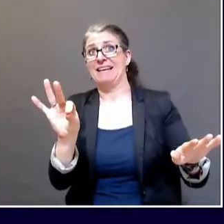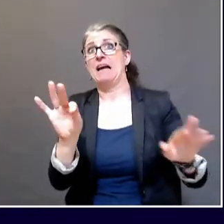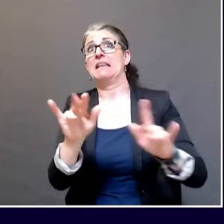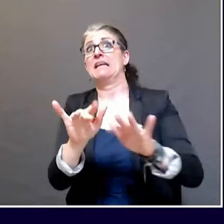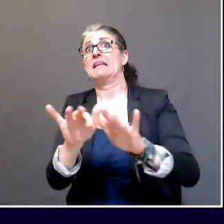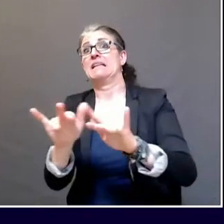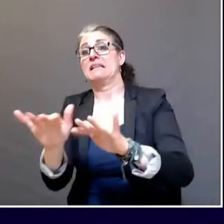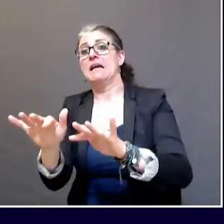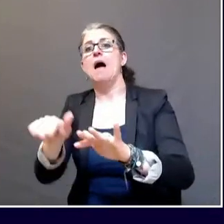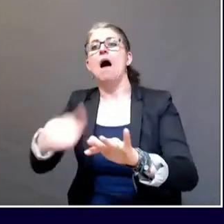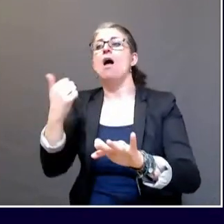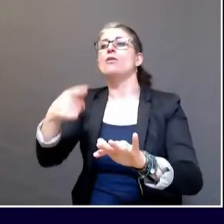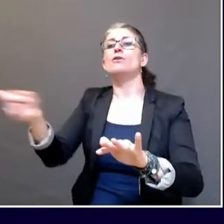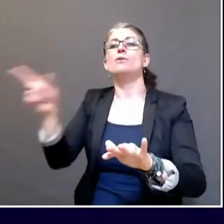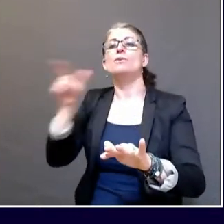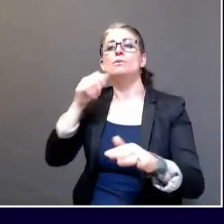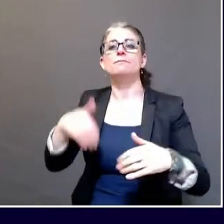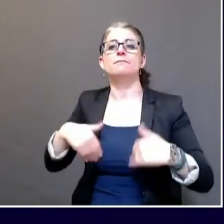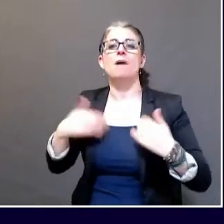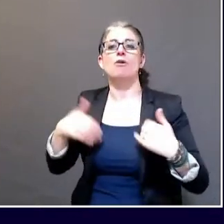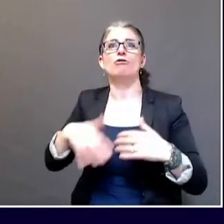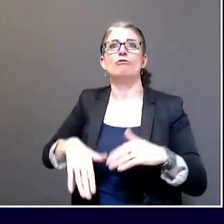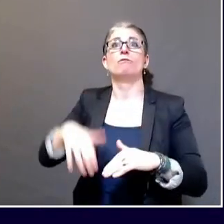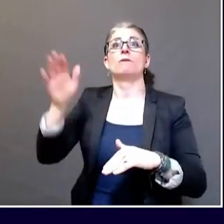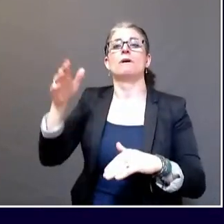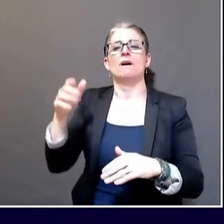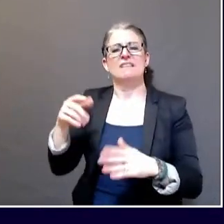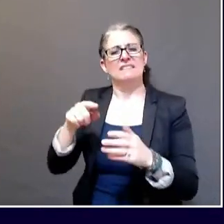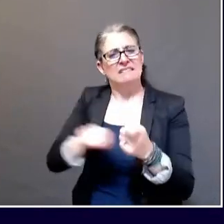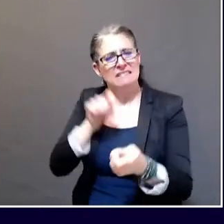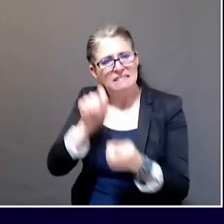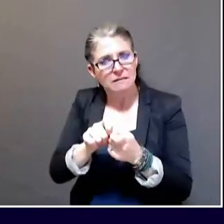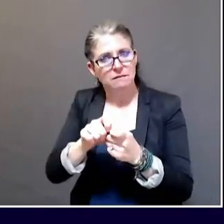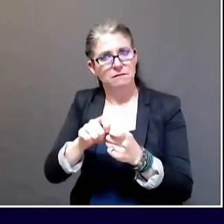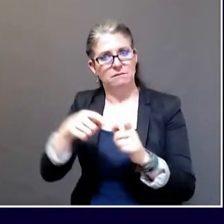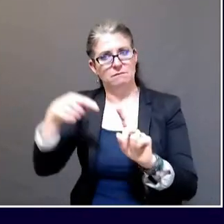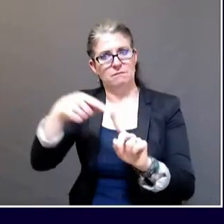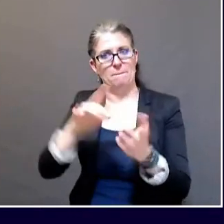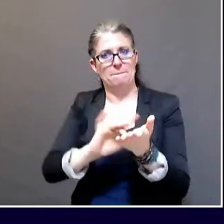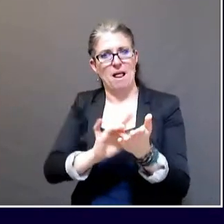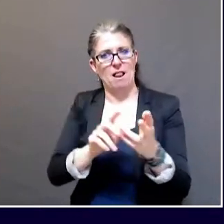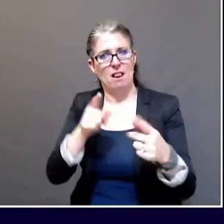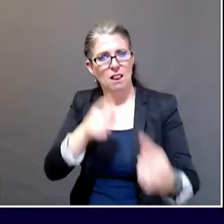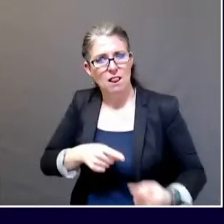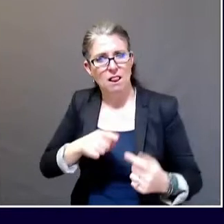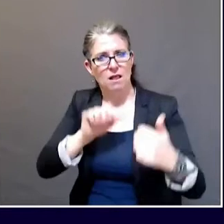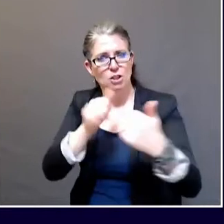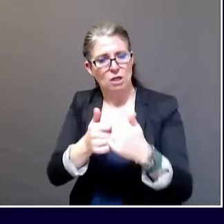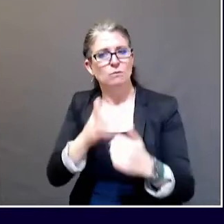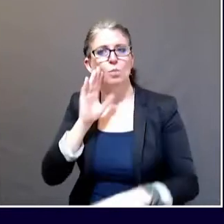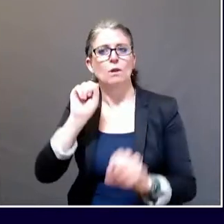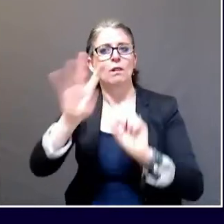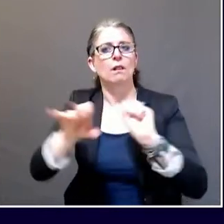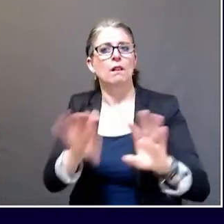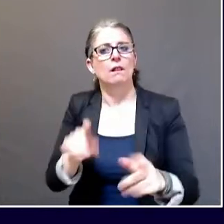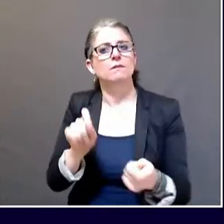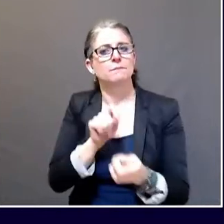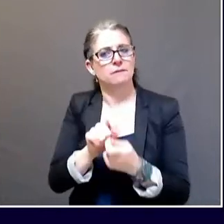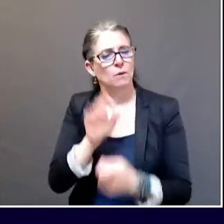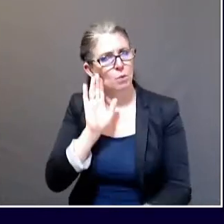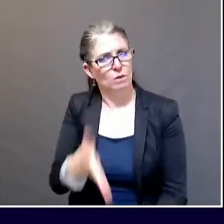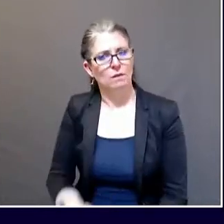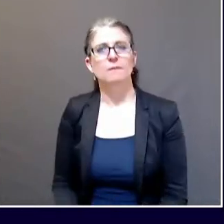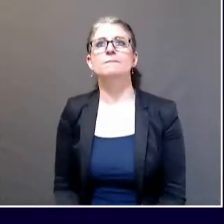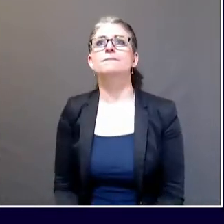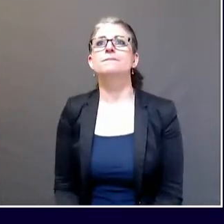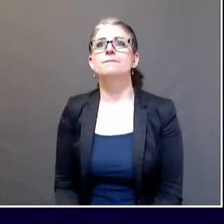Okay, thanks. And I think you said before, sometimes on Tuesday, you hear about what the vaccine supply for the